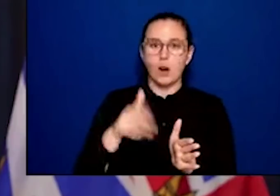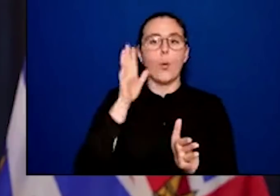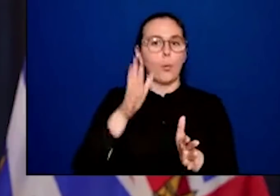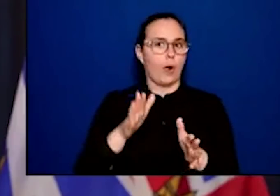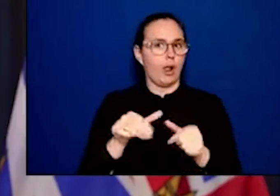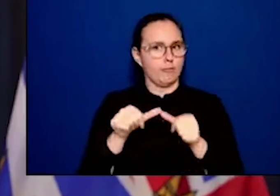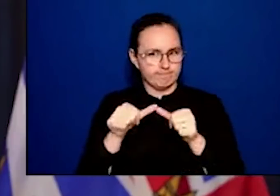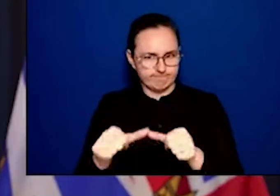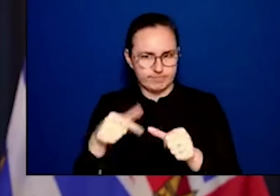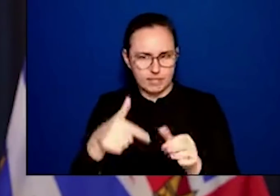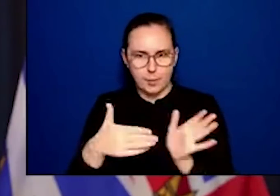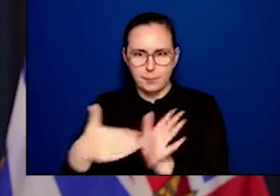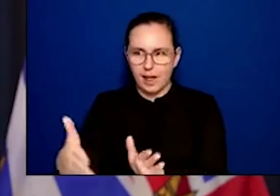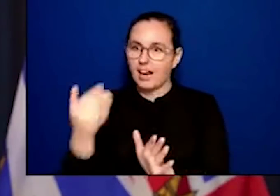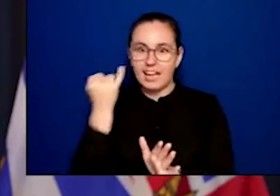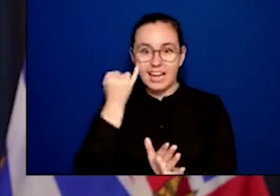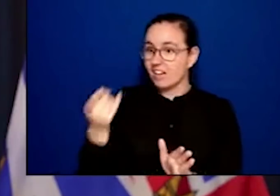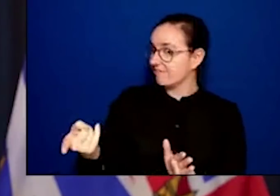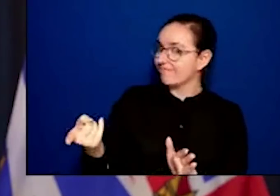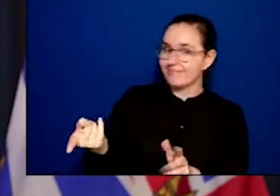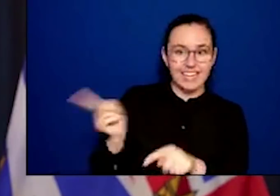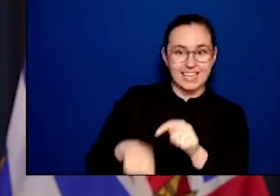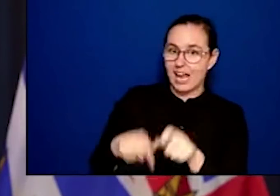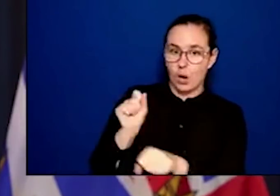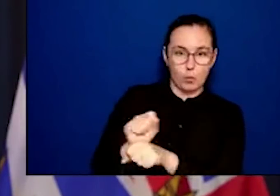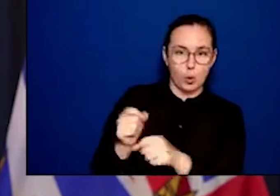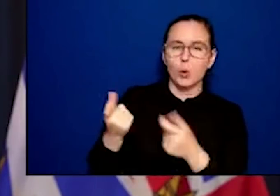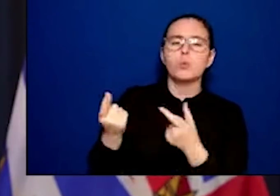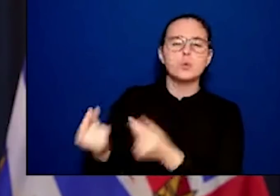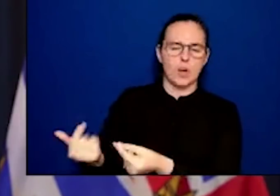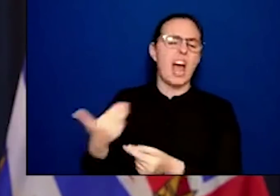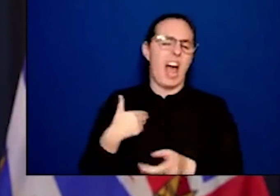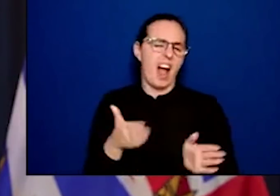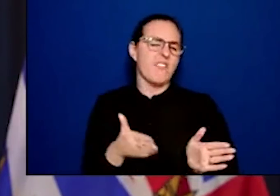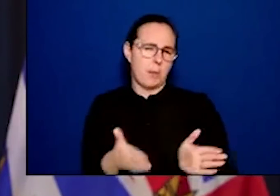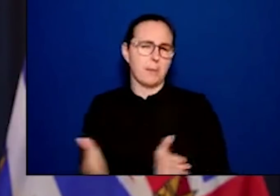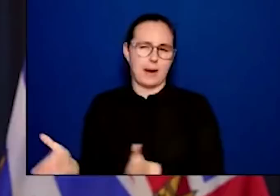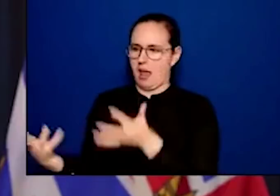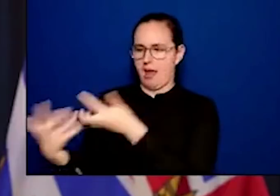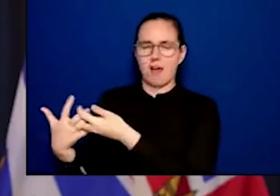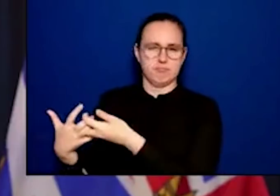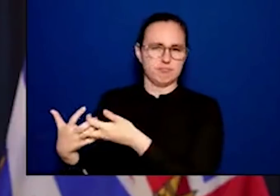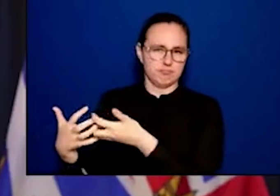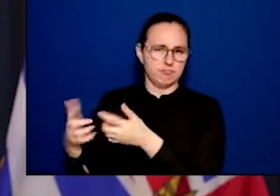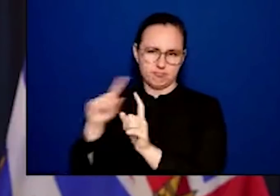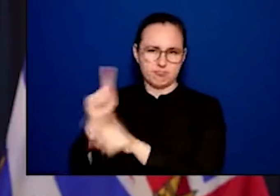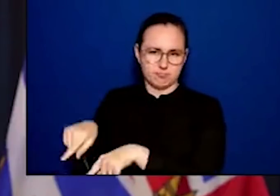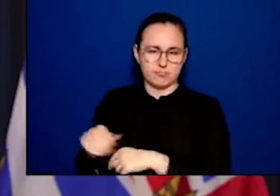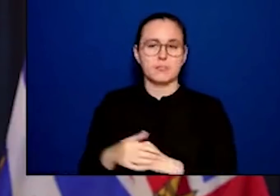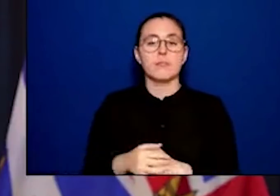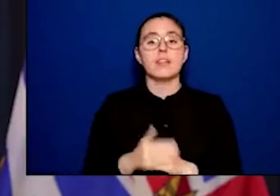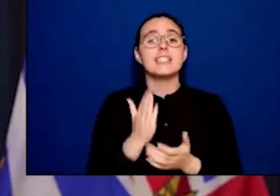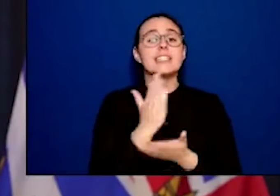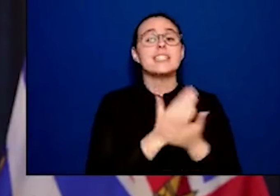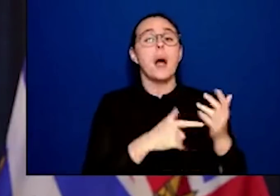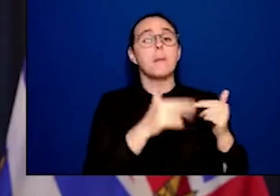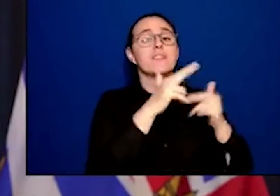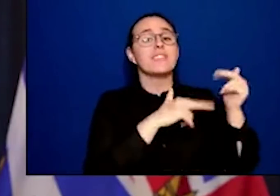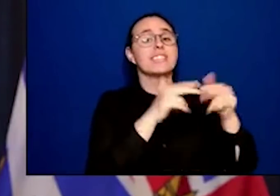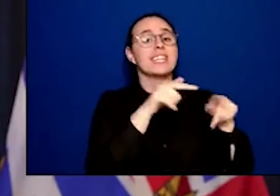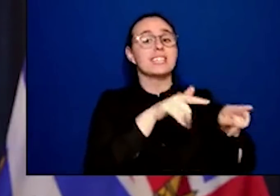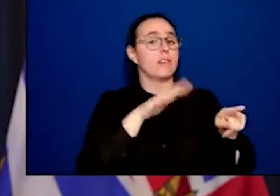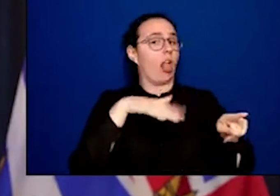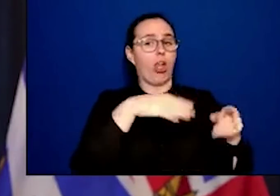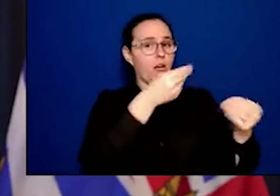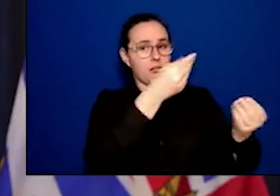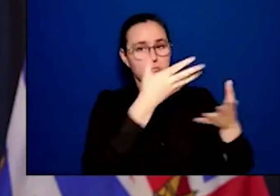challenges involved. We have some facilities that have not provided the information yet, but they are doing so in many cases today and have done